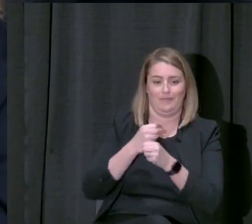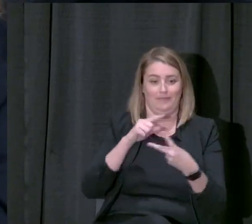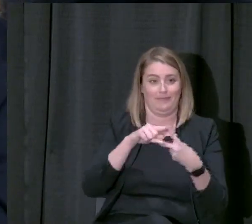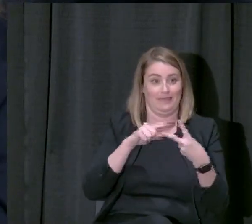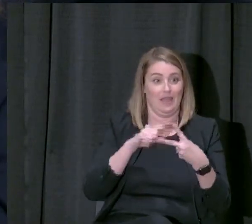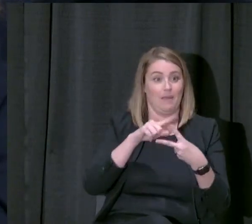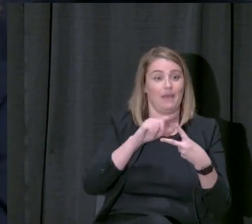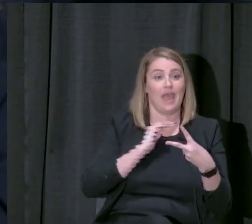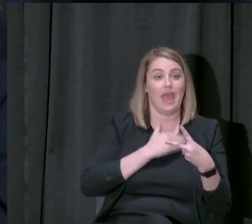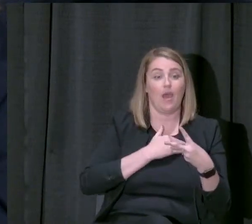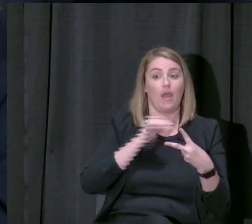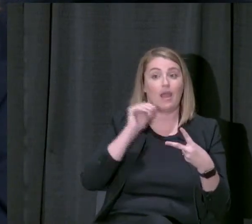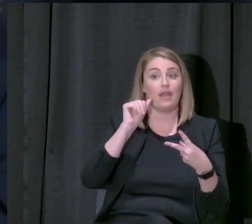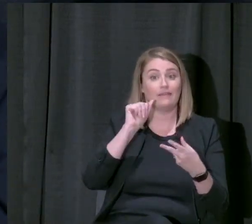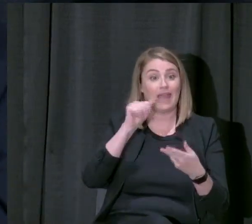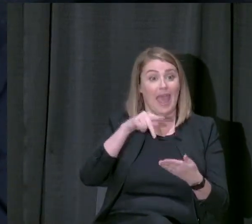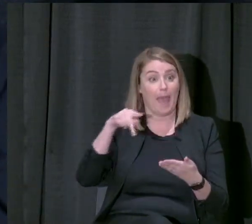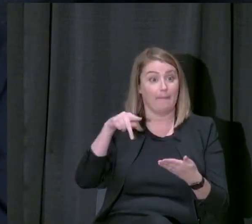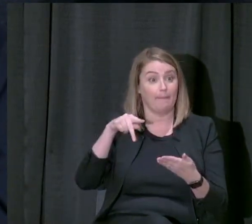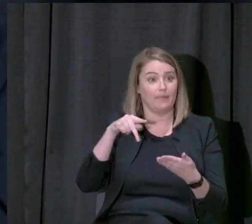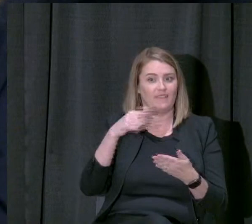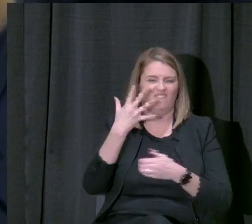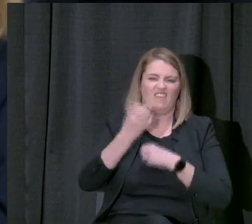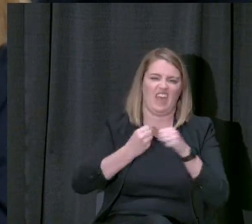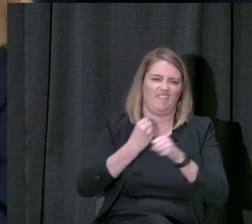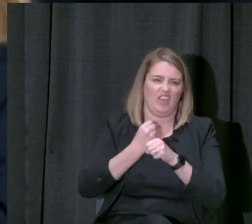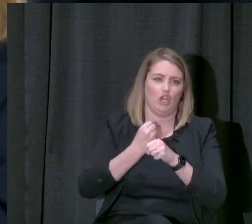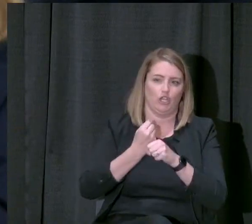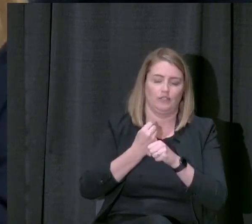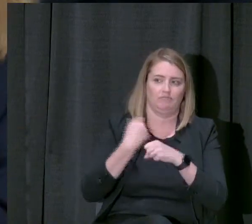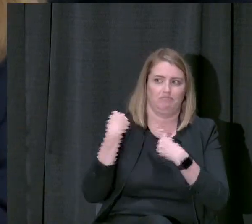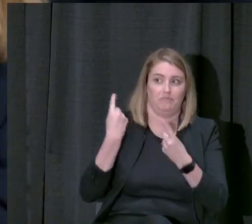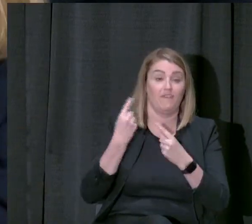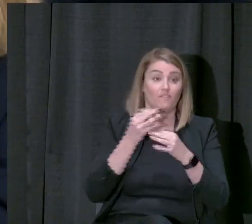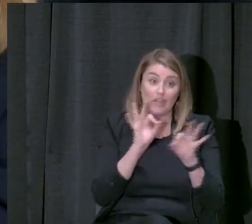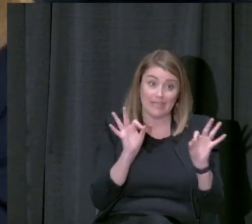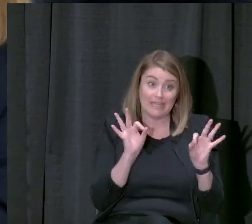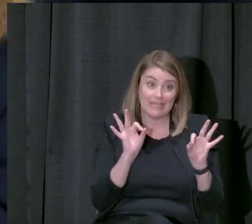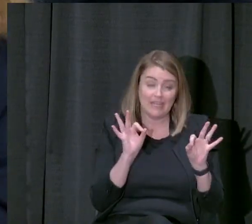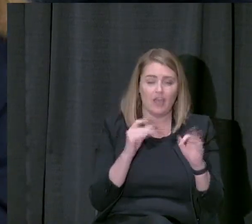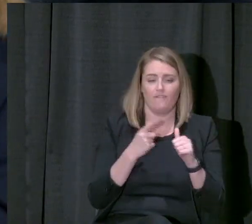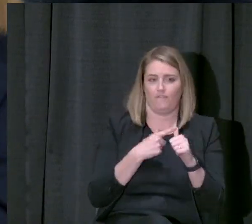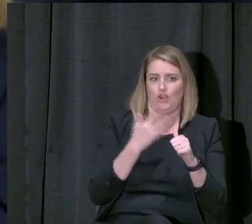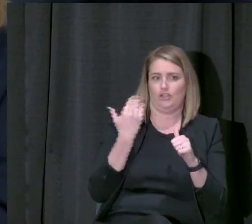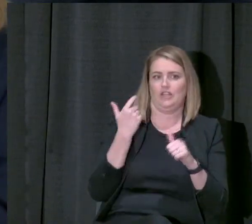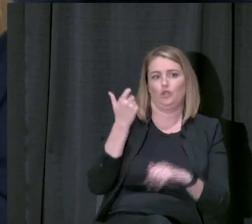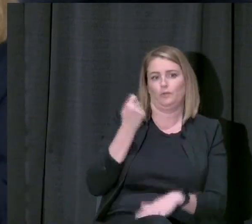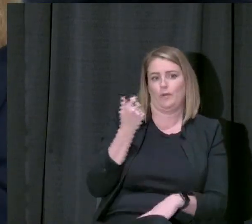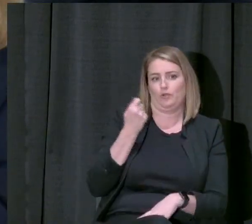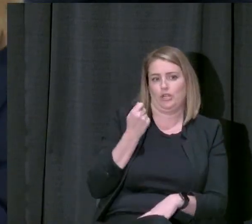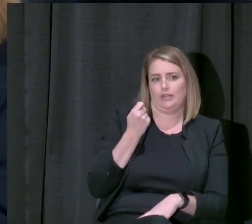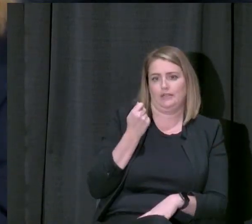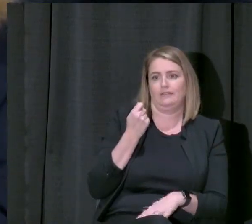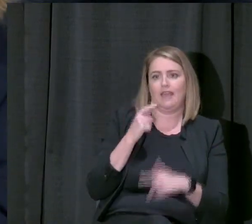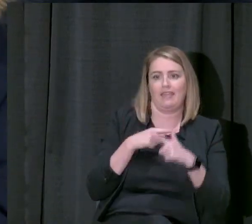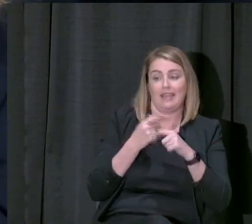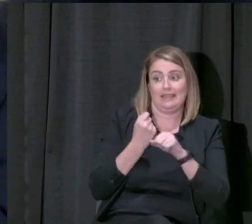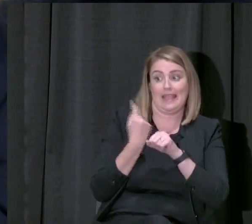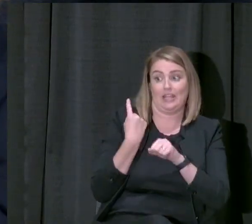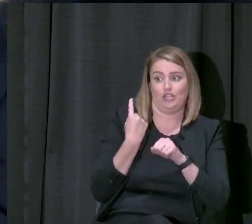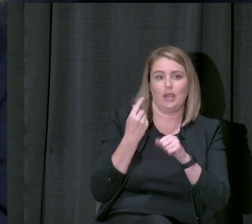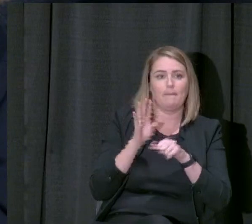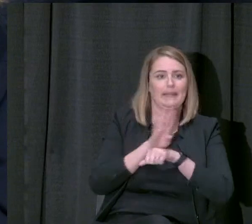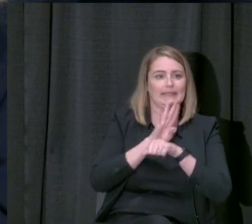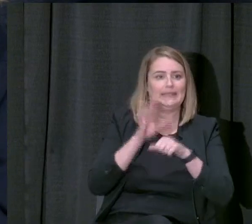has been in the market for 5 years. It's free. It started off with a subscription. And last year, we made a business decision to